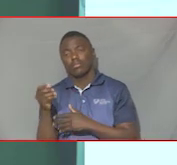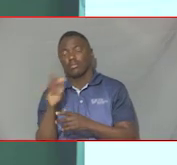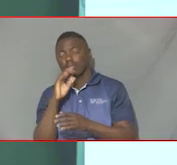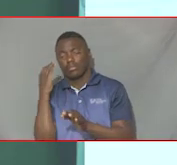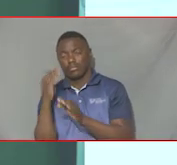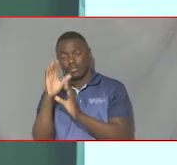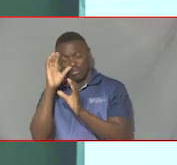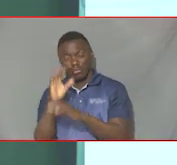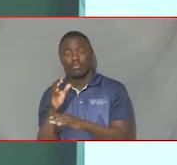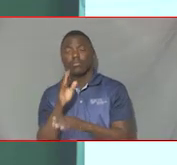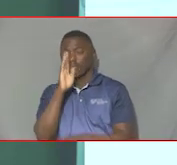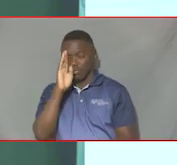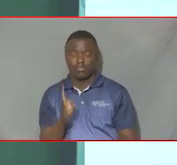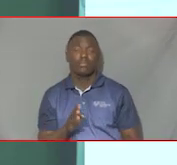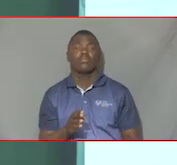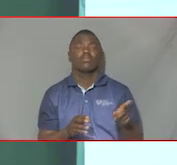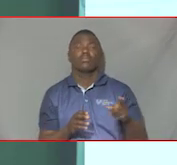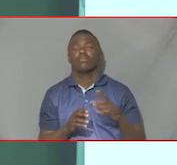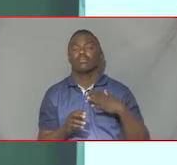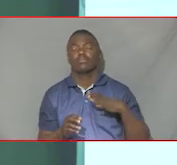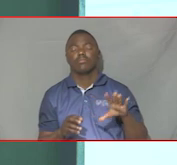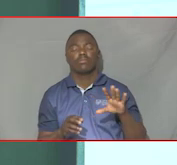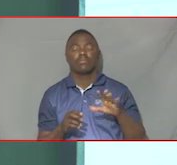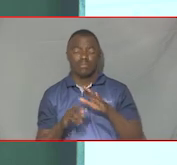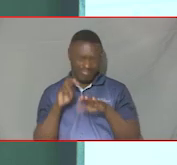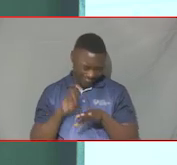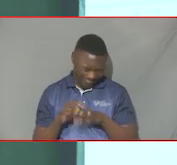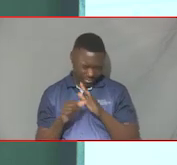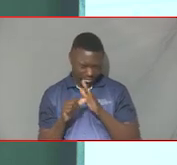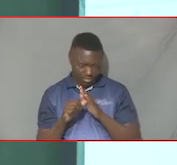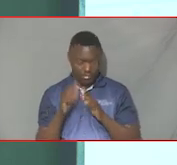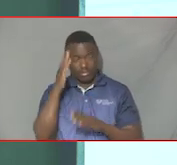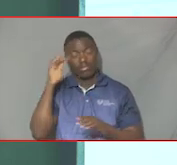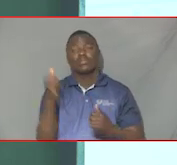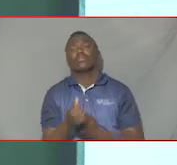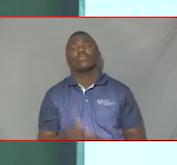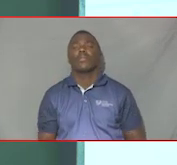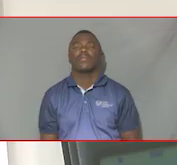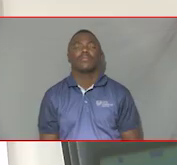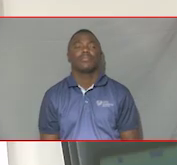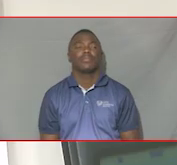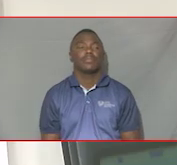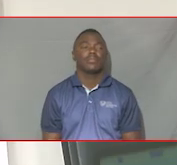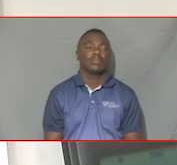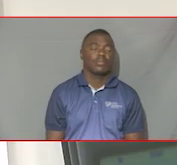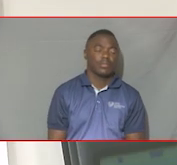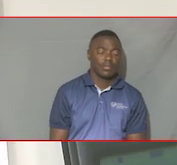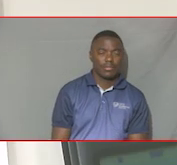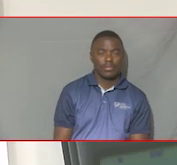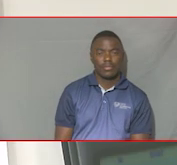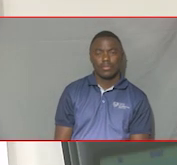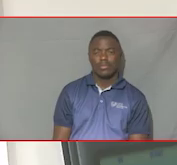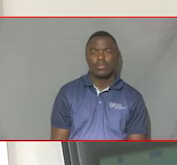does not. Not accurate. You need to know that. Right. Next. They say